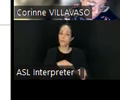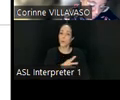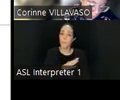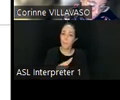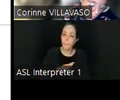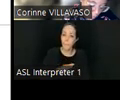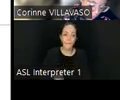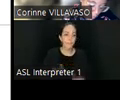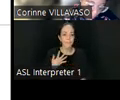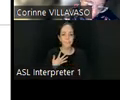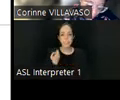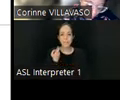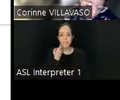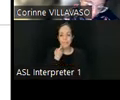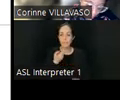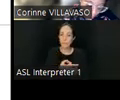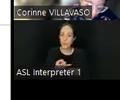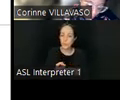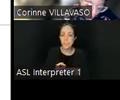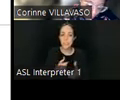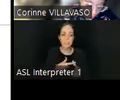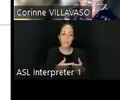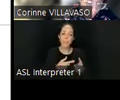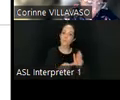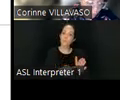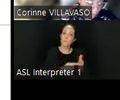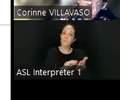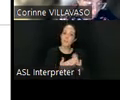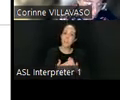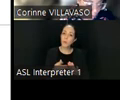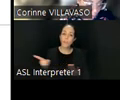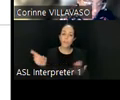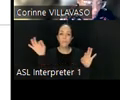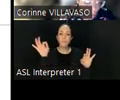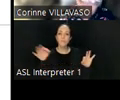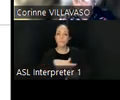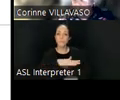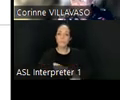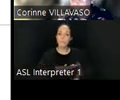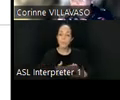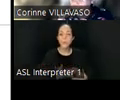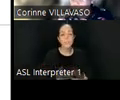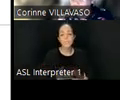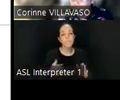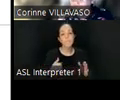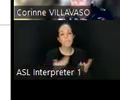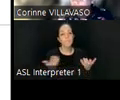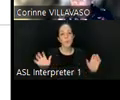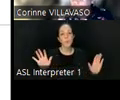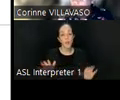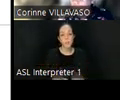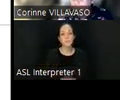and now they represent that neighborhood. Thank you, Commissioner